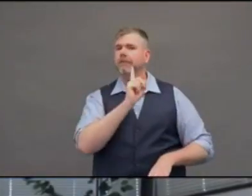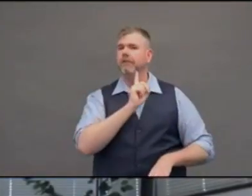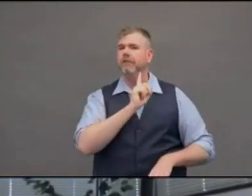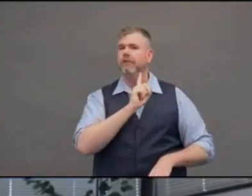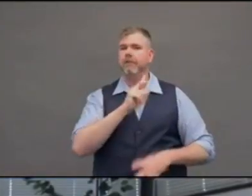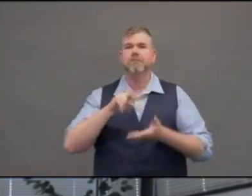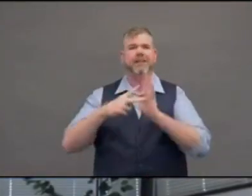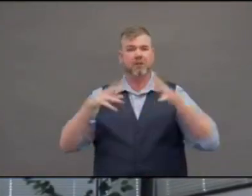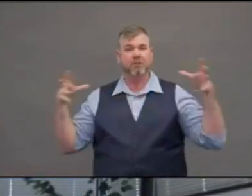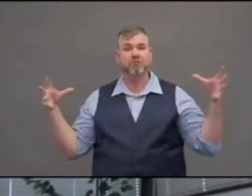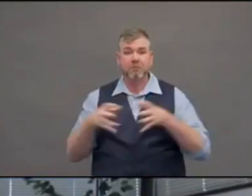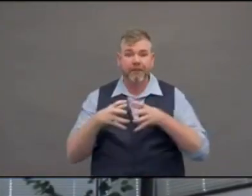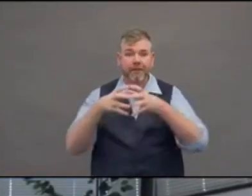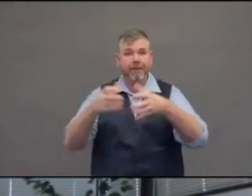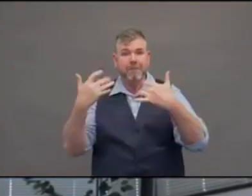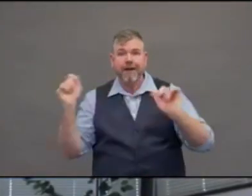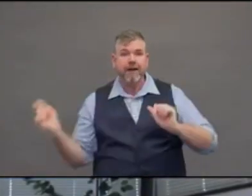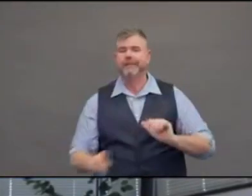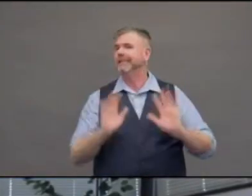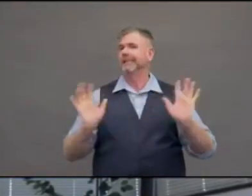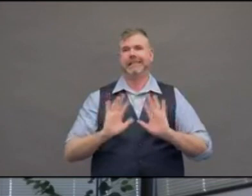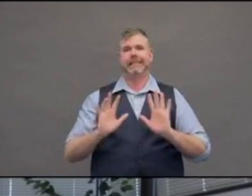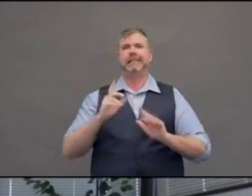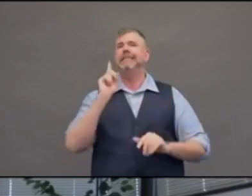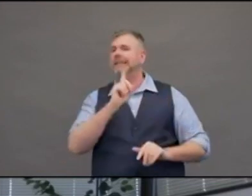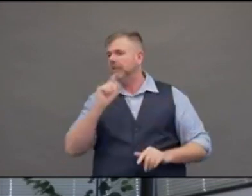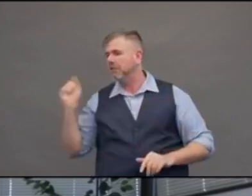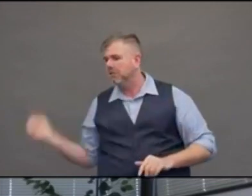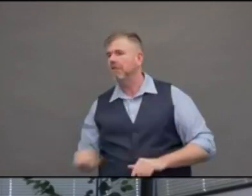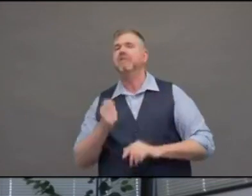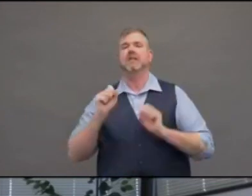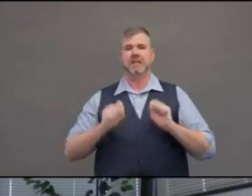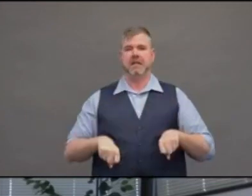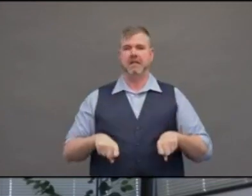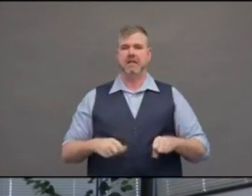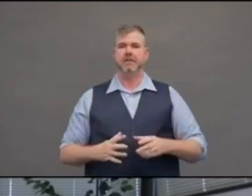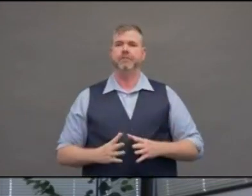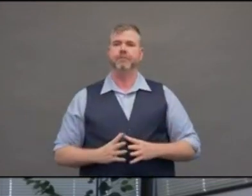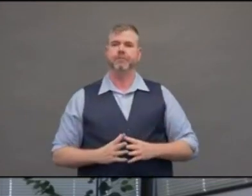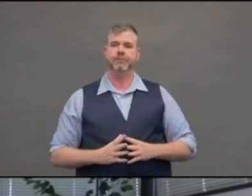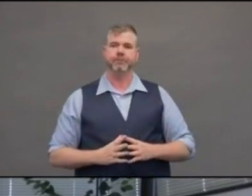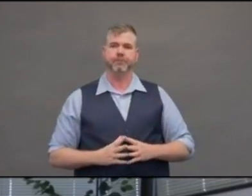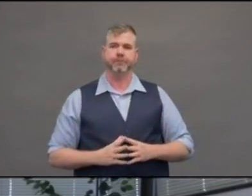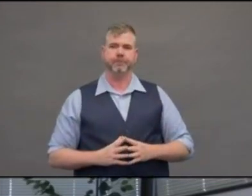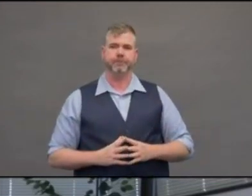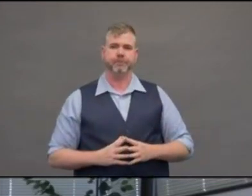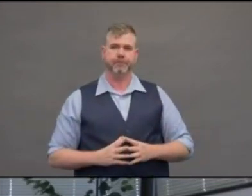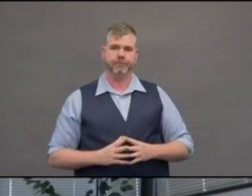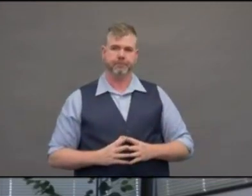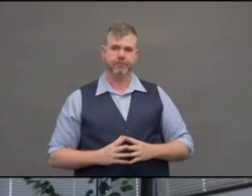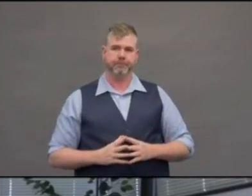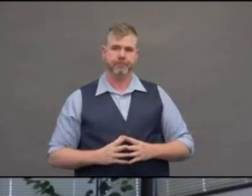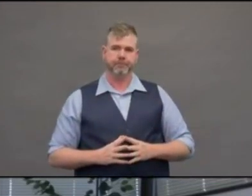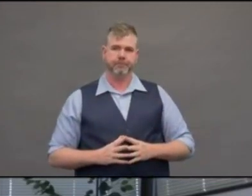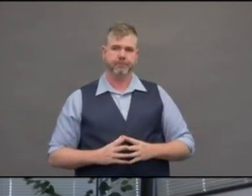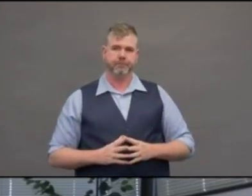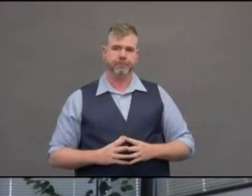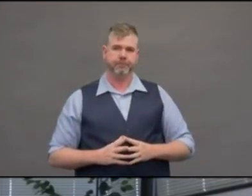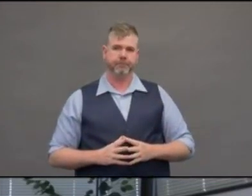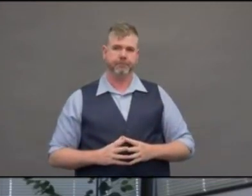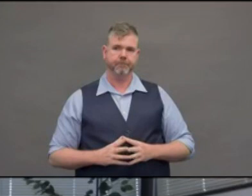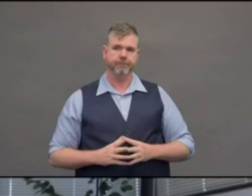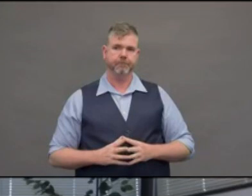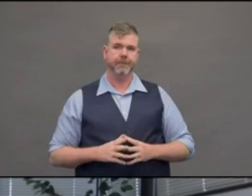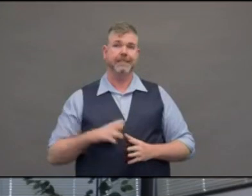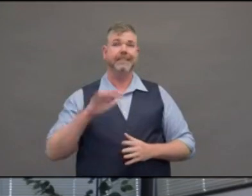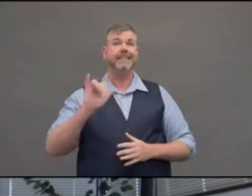So the new order goes into effect when exactly, James? On Monday, May 4th, and runs through May 31st.